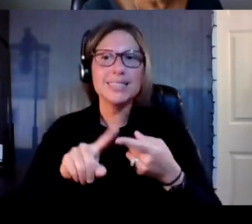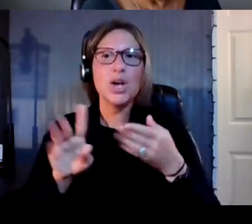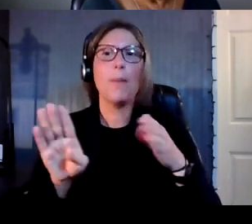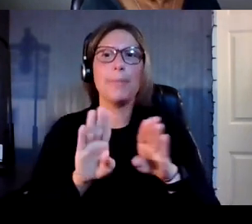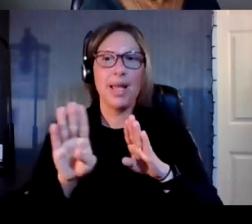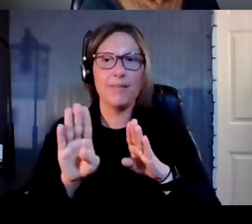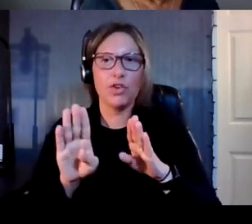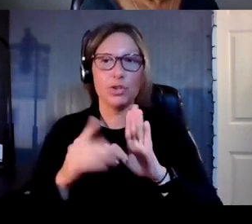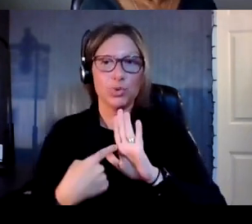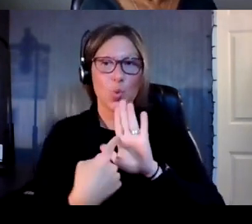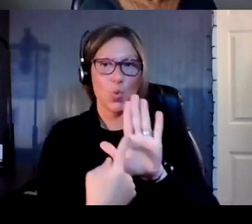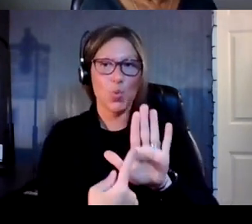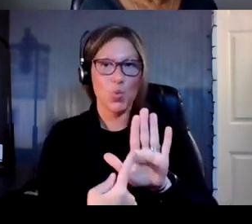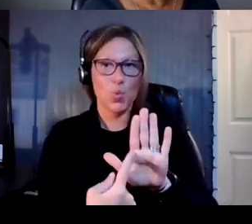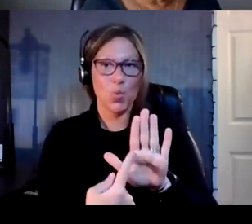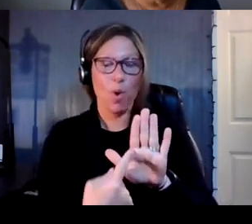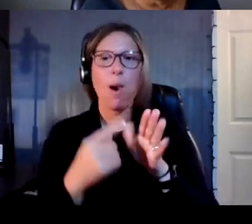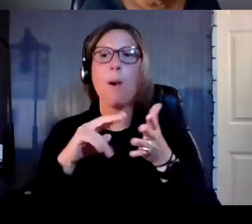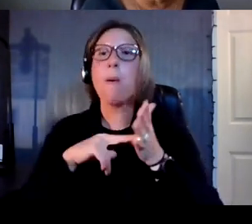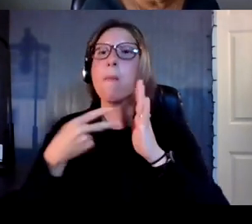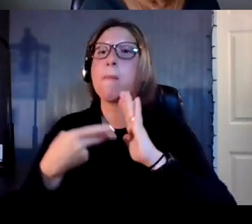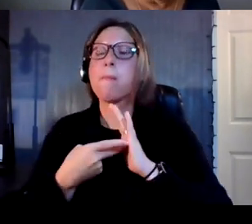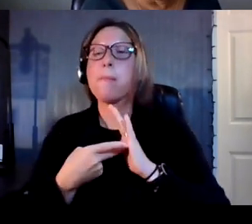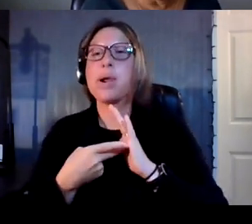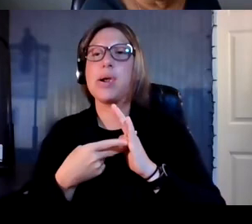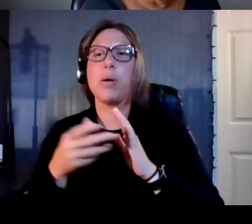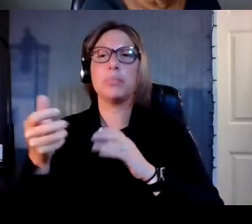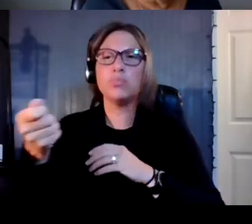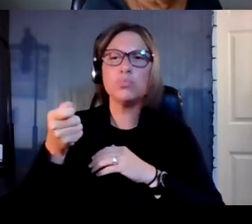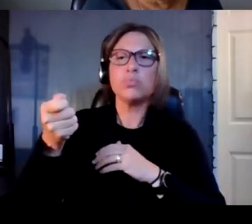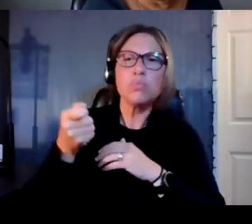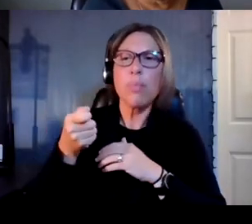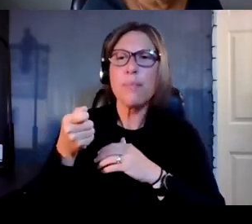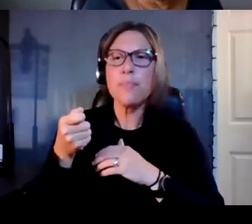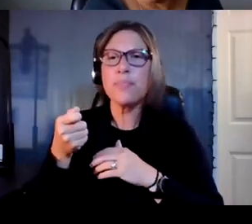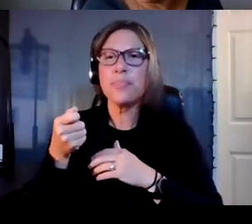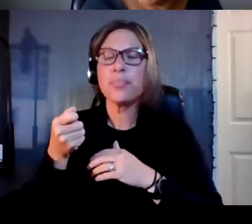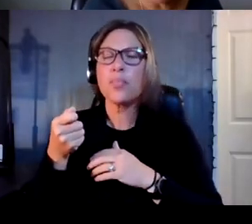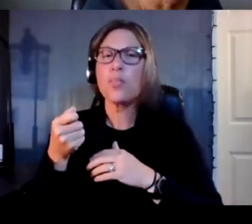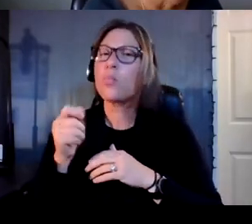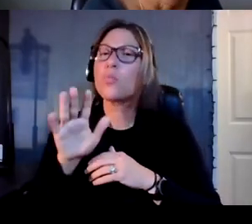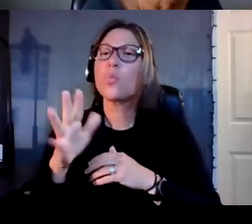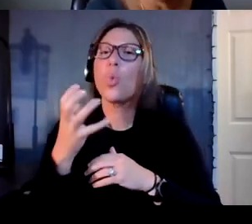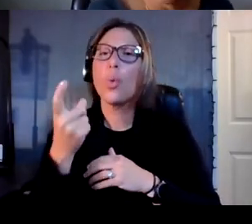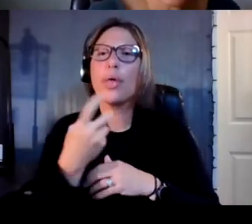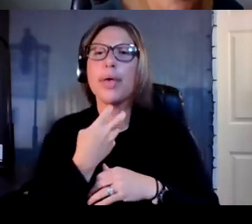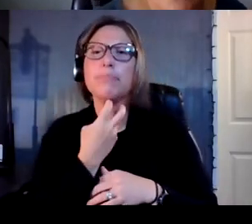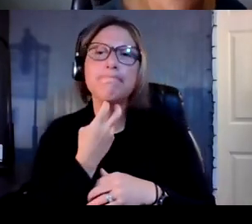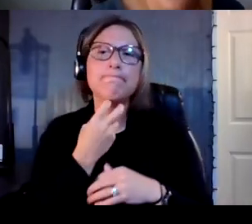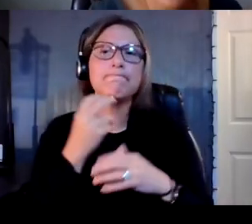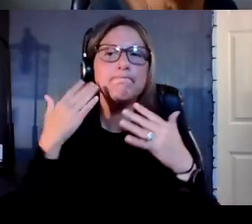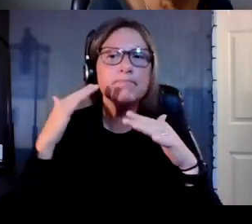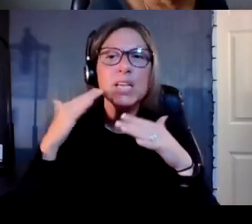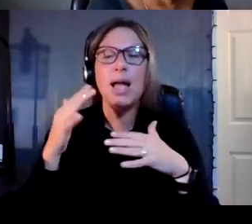produced. So that means when they tug, what we want them to do is vocalize, tug, touch